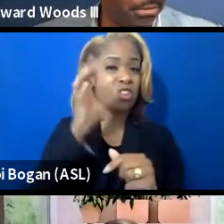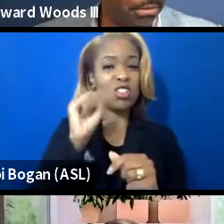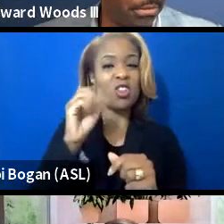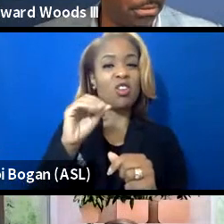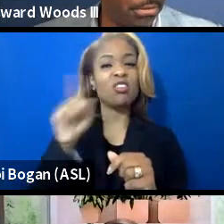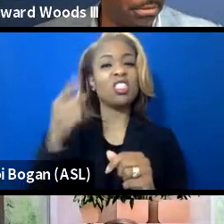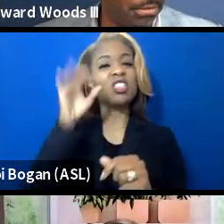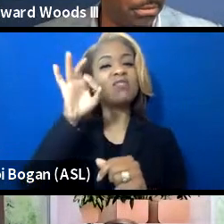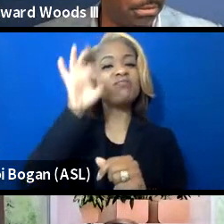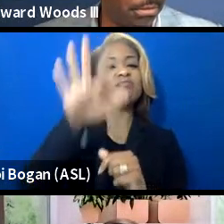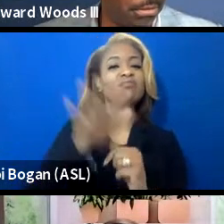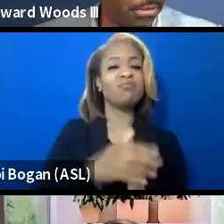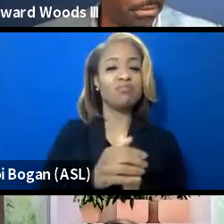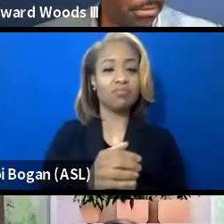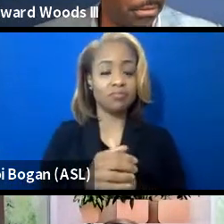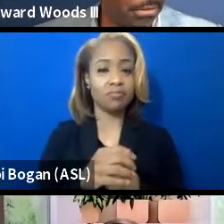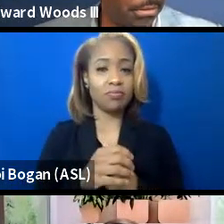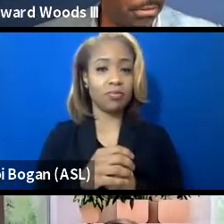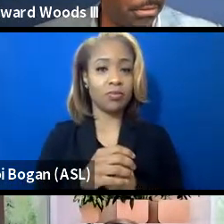up for people's knowledge.